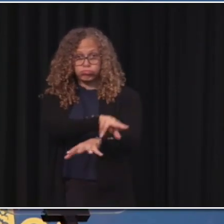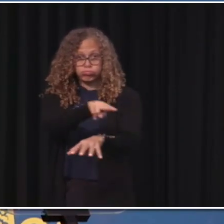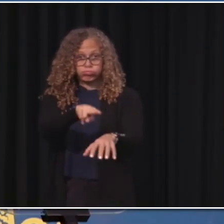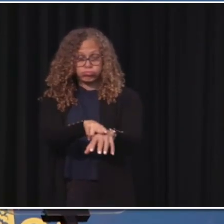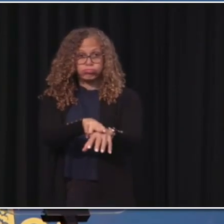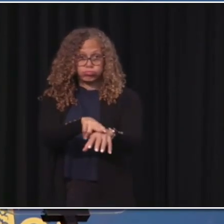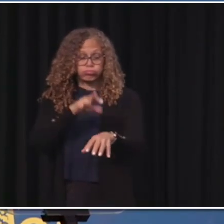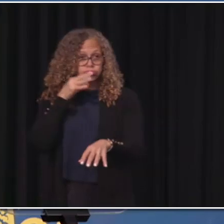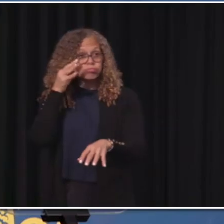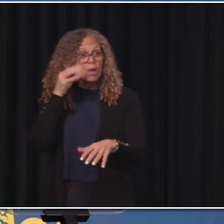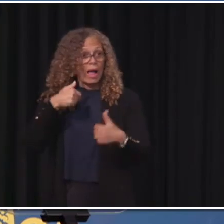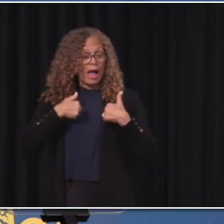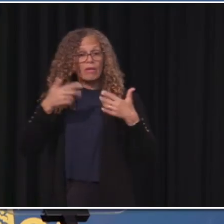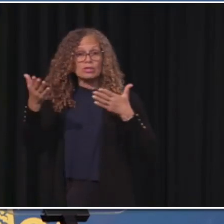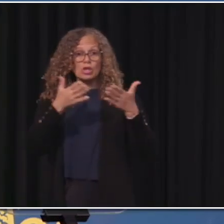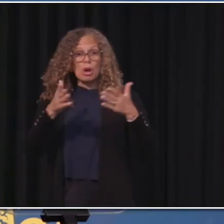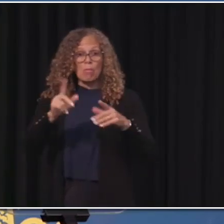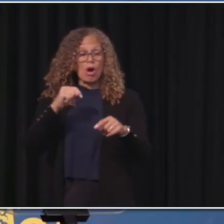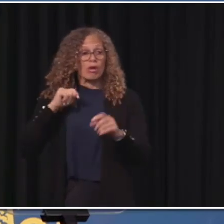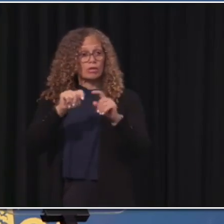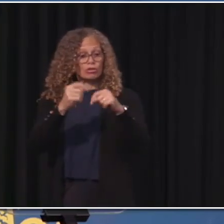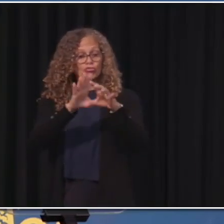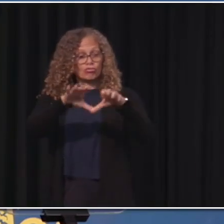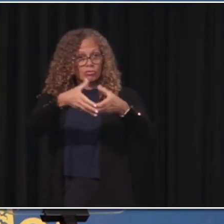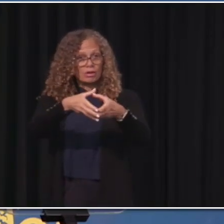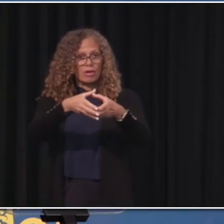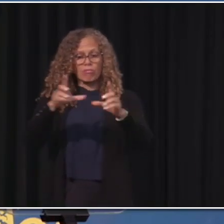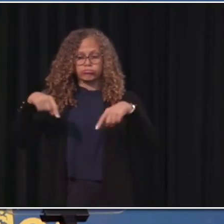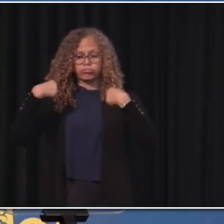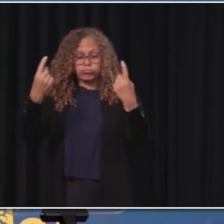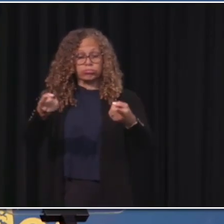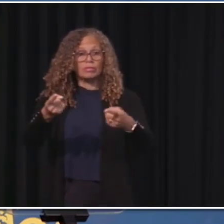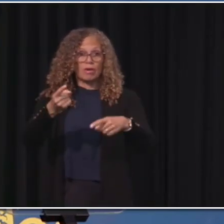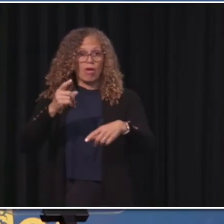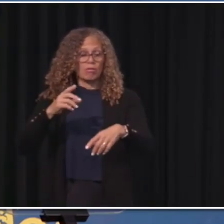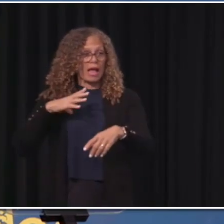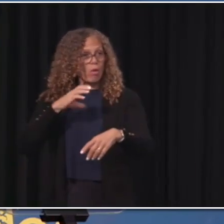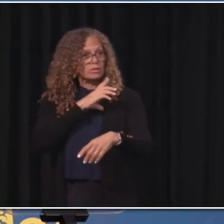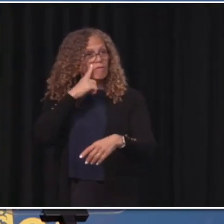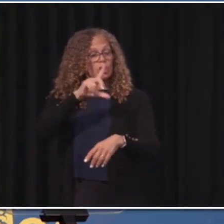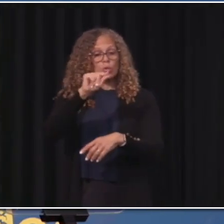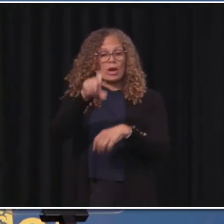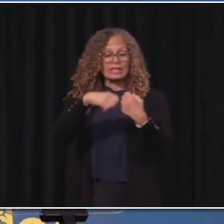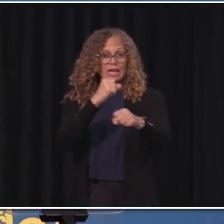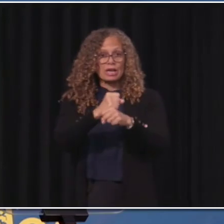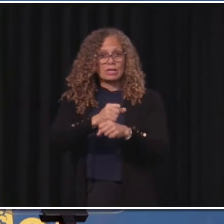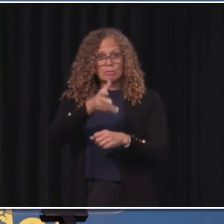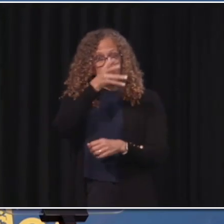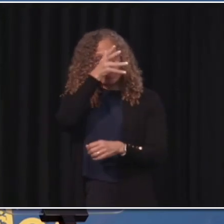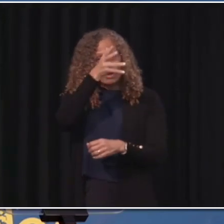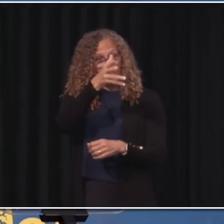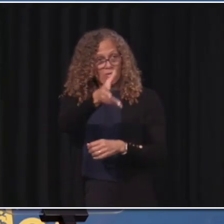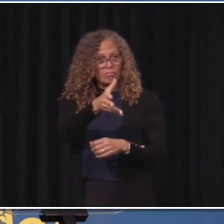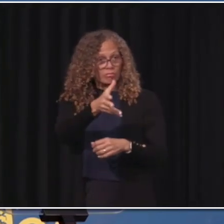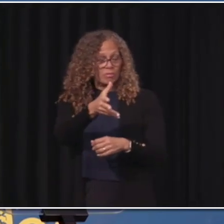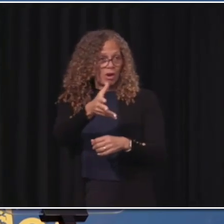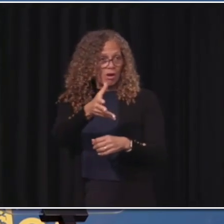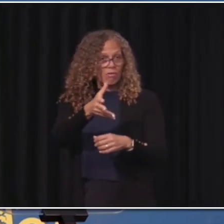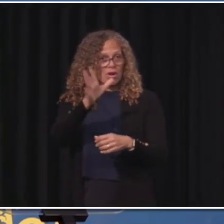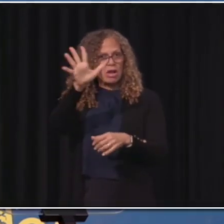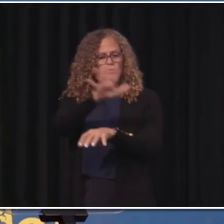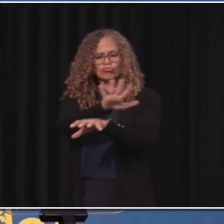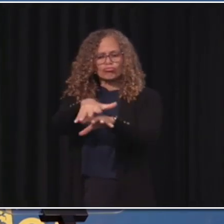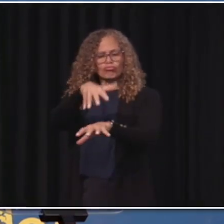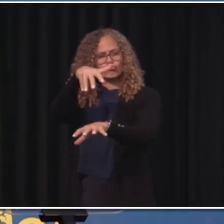Nation, where I have served on the tribal council for over 20 years. My grandparents were John Elliott Hashmayup,